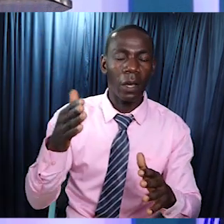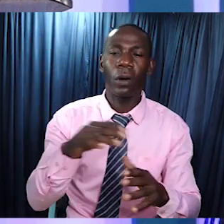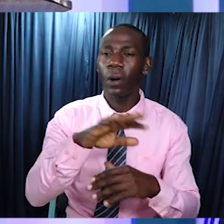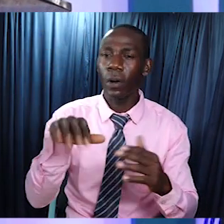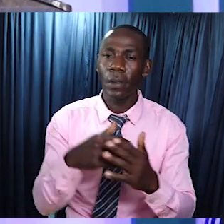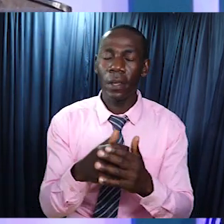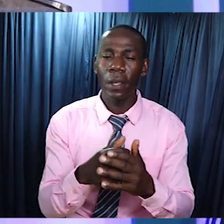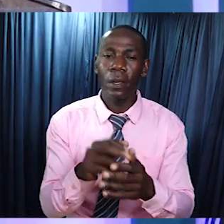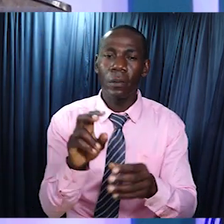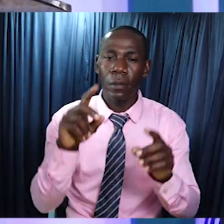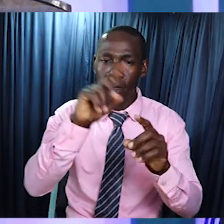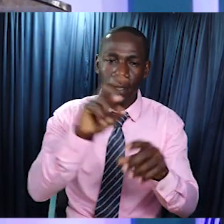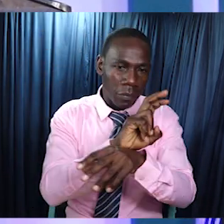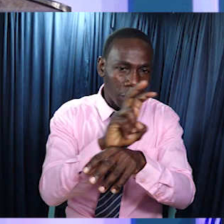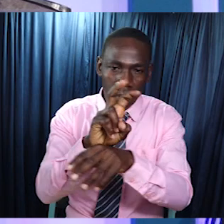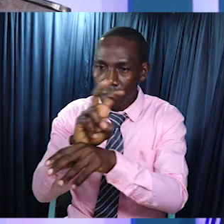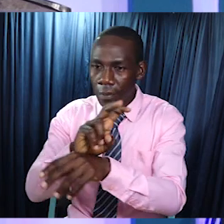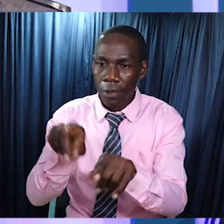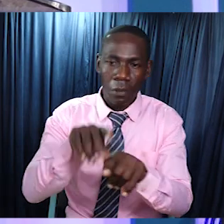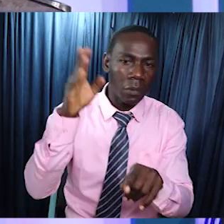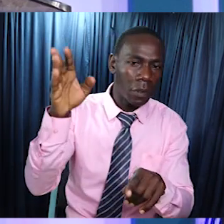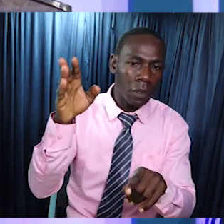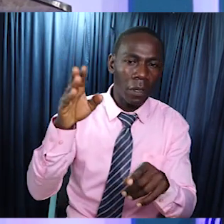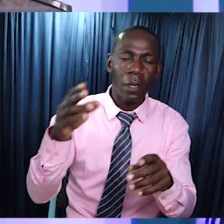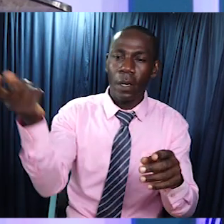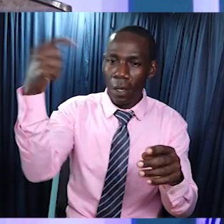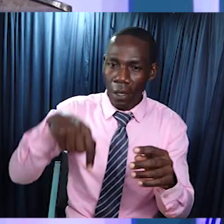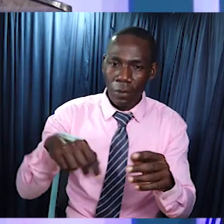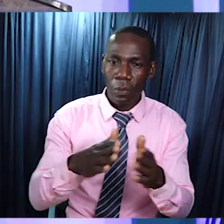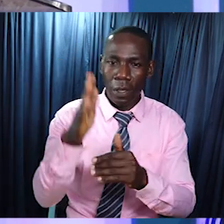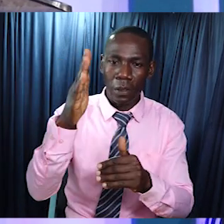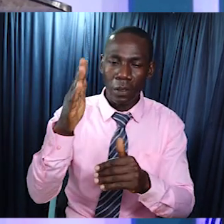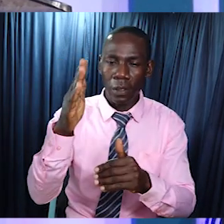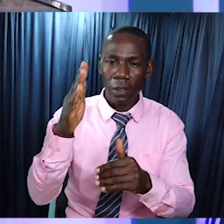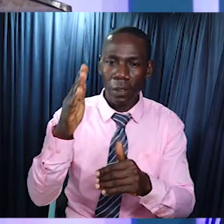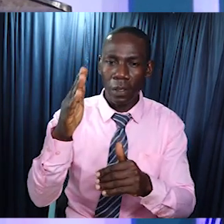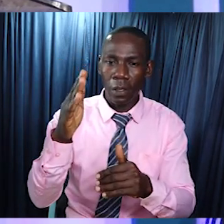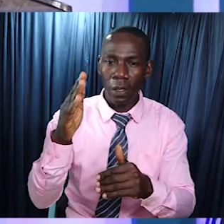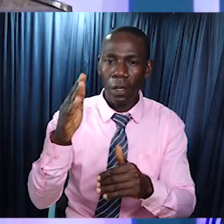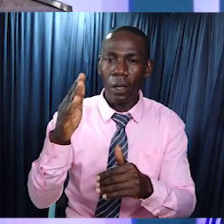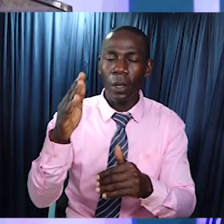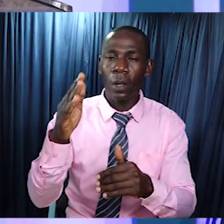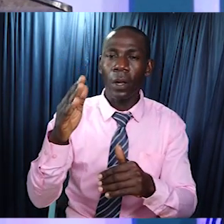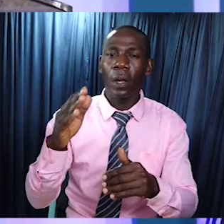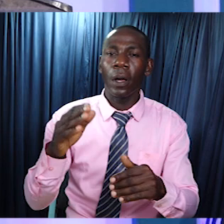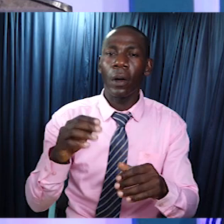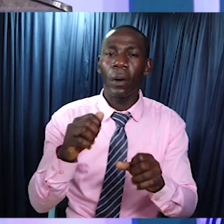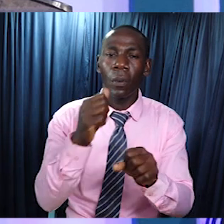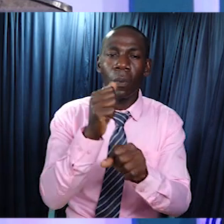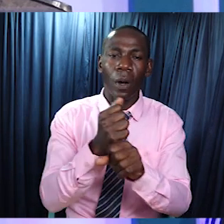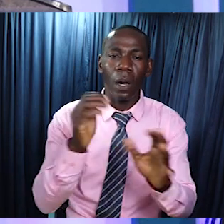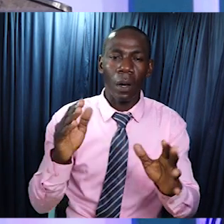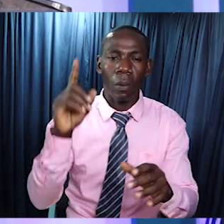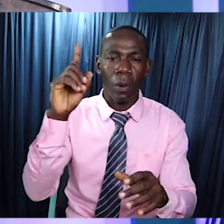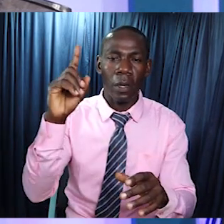herself. Hallelujah. Hallelujah. Likatimia lile. It came to pass. Akida mmoja na mtumishi wake.